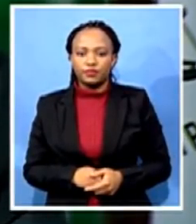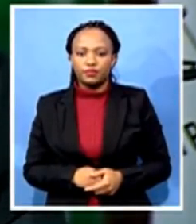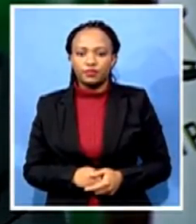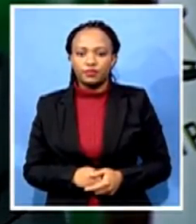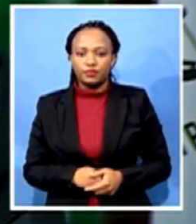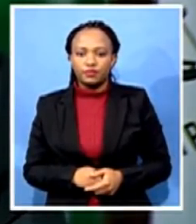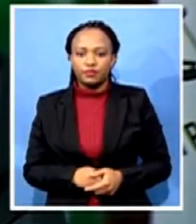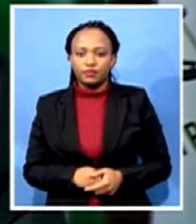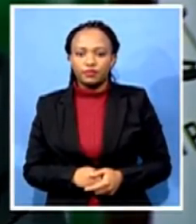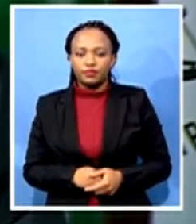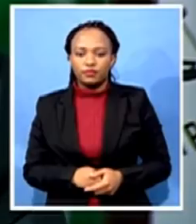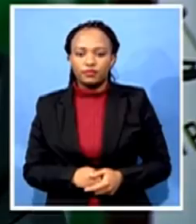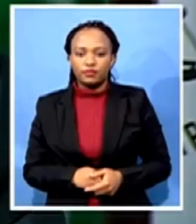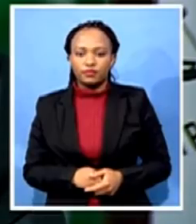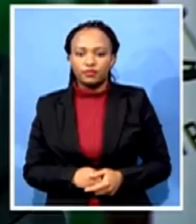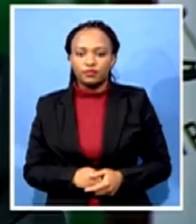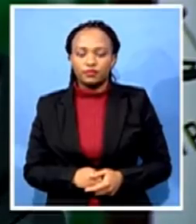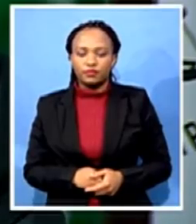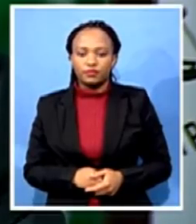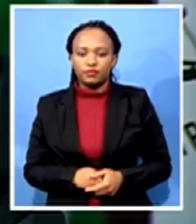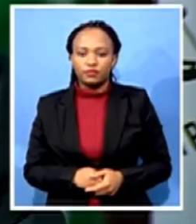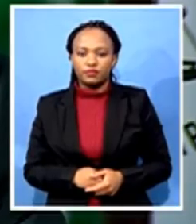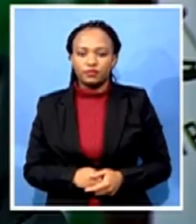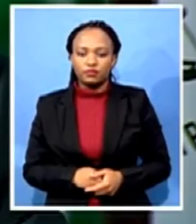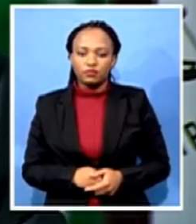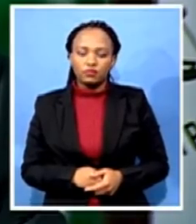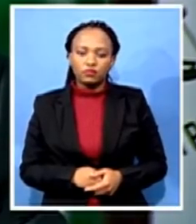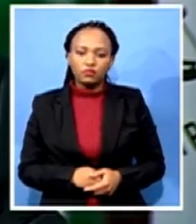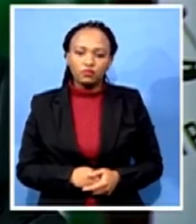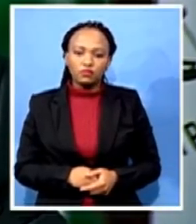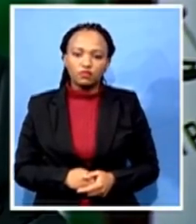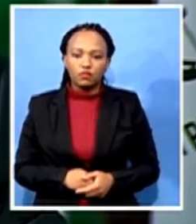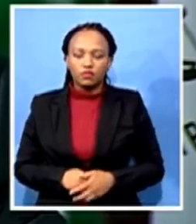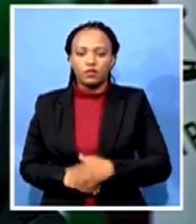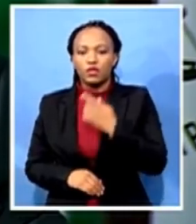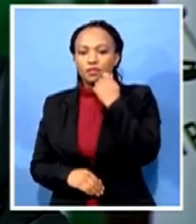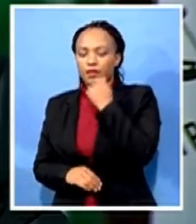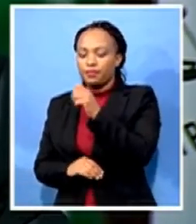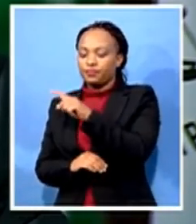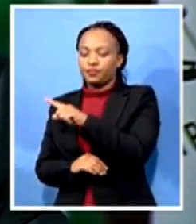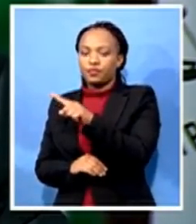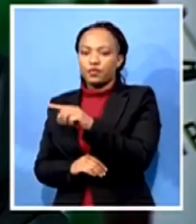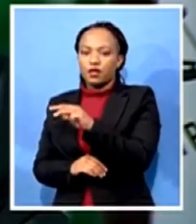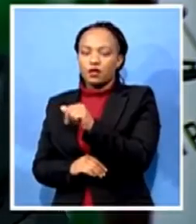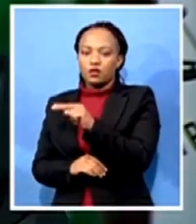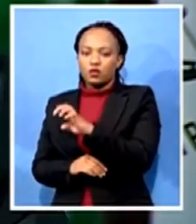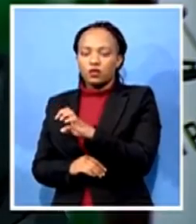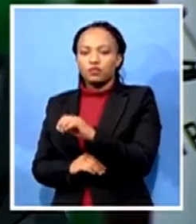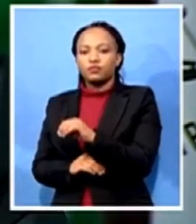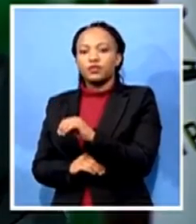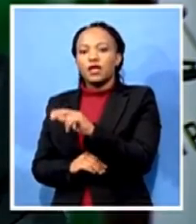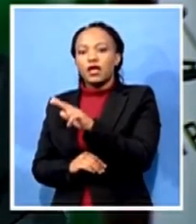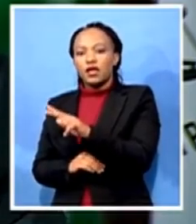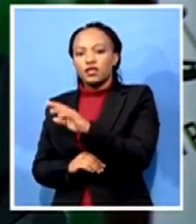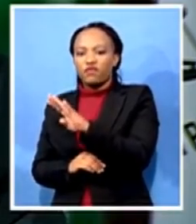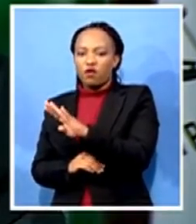Mr. Mosebenzi Zwane's affidavit starting at page 459 is admitted, and together with